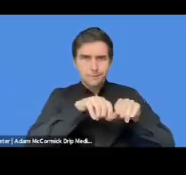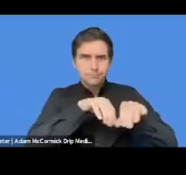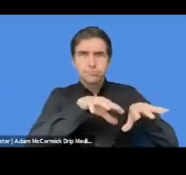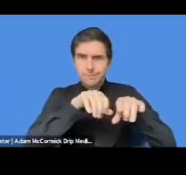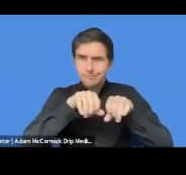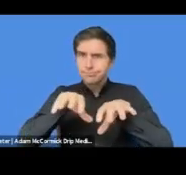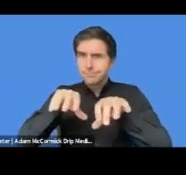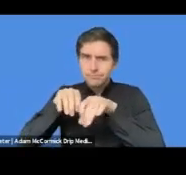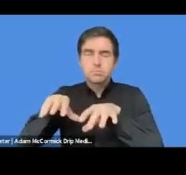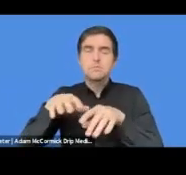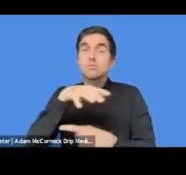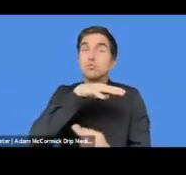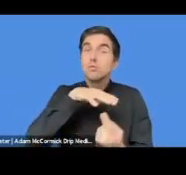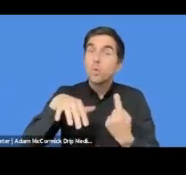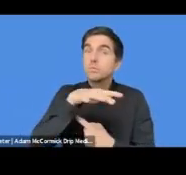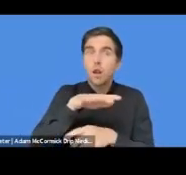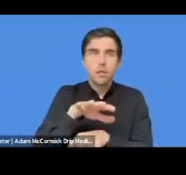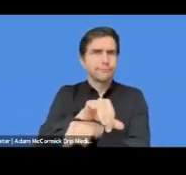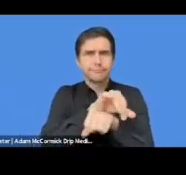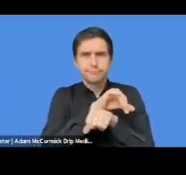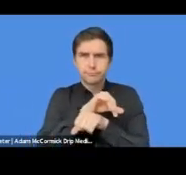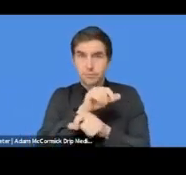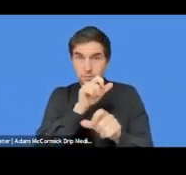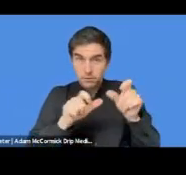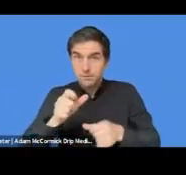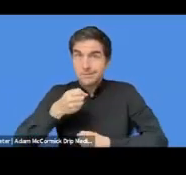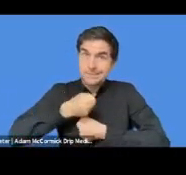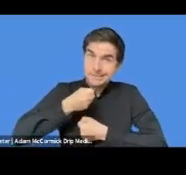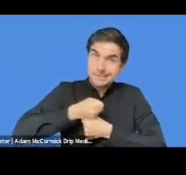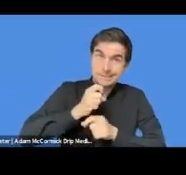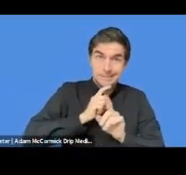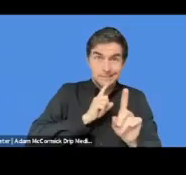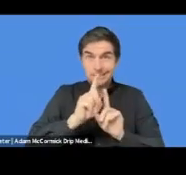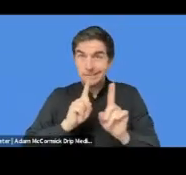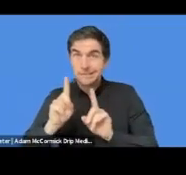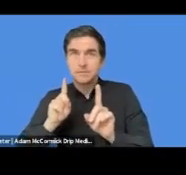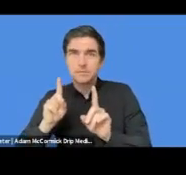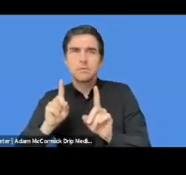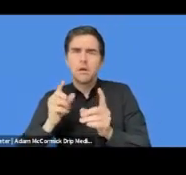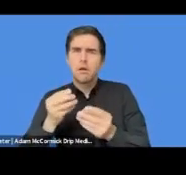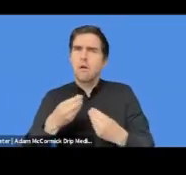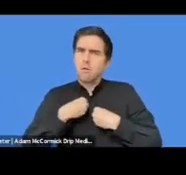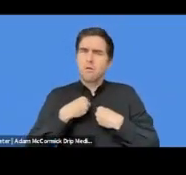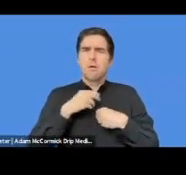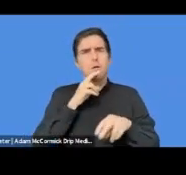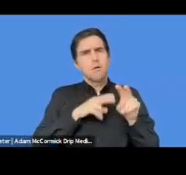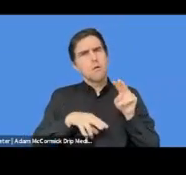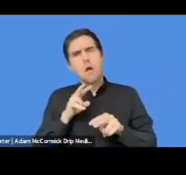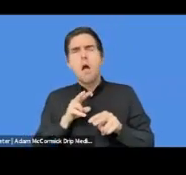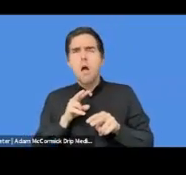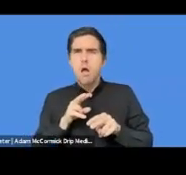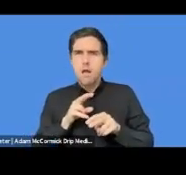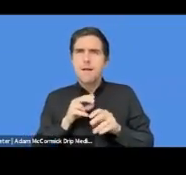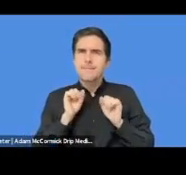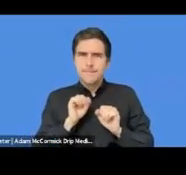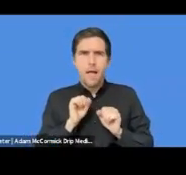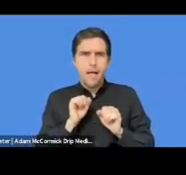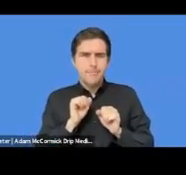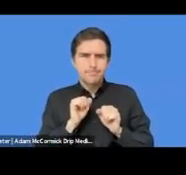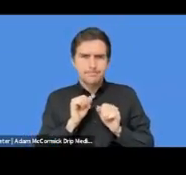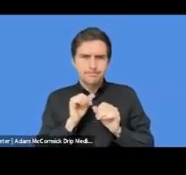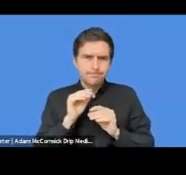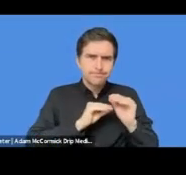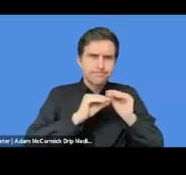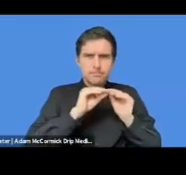protection practitioners, it gave us an opportunity to be introduced to the building blocks of a very functional social